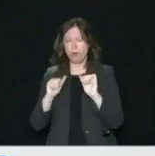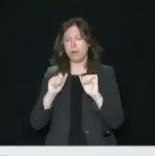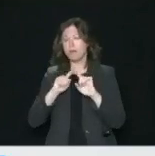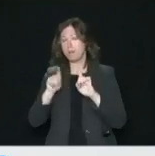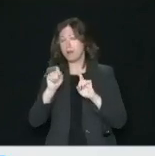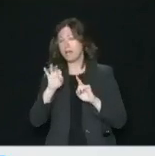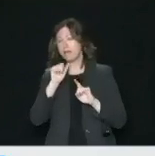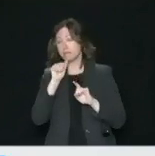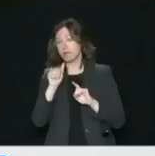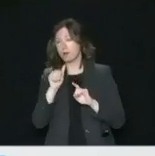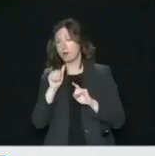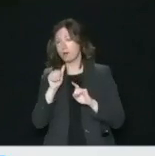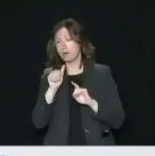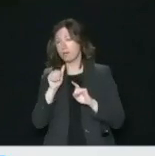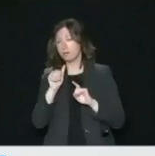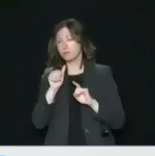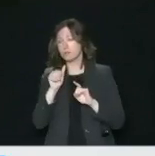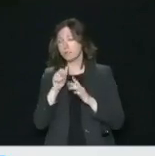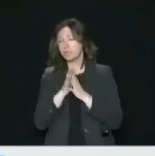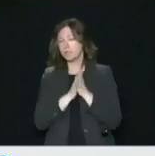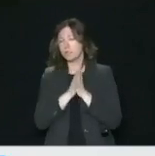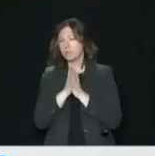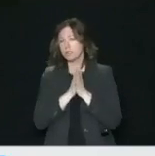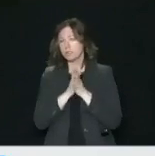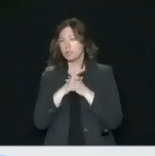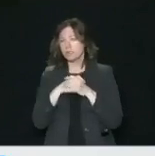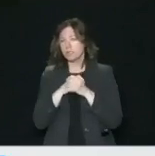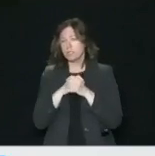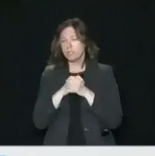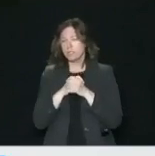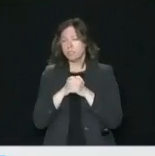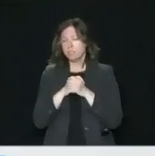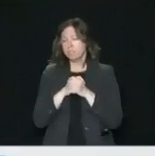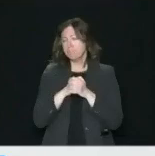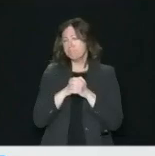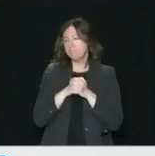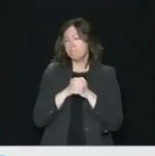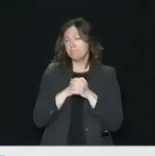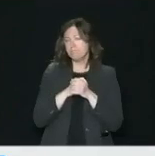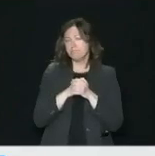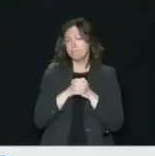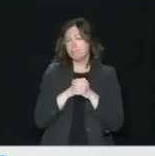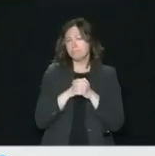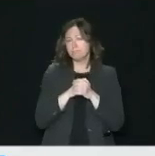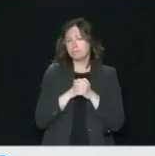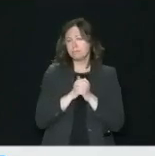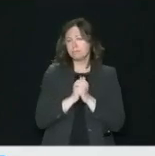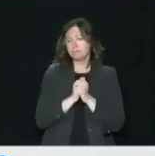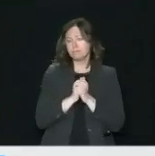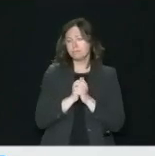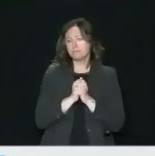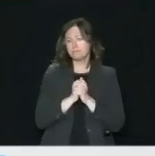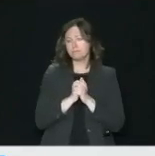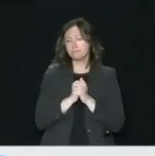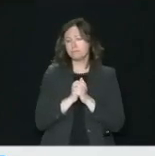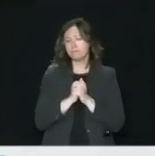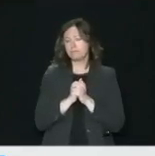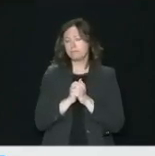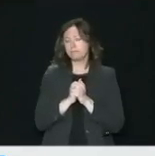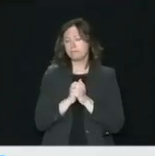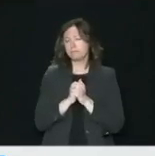the impact and severity of the pandemic. I encourage Canadians to show each other